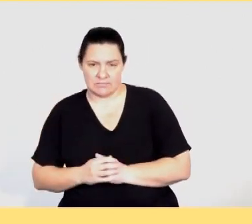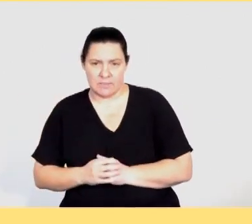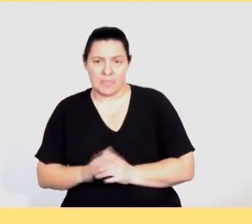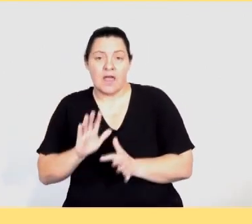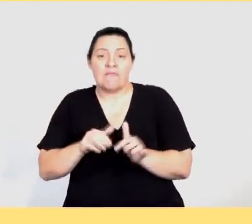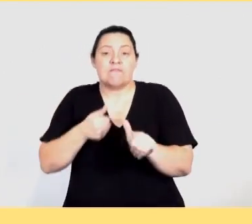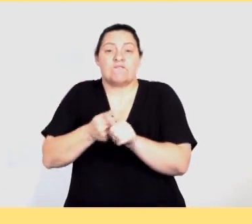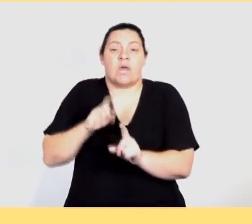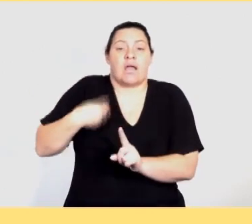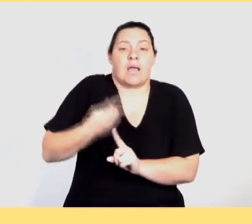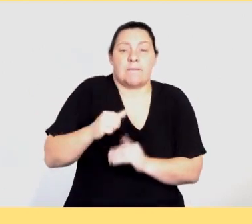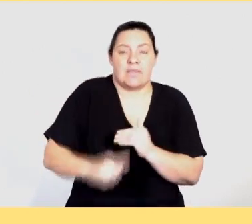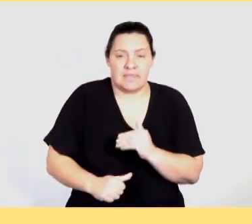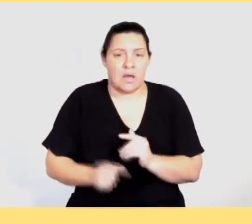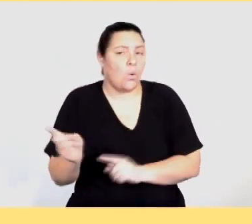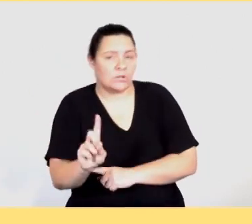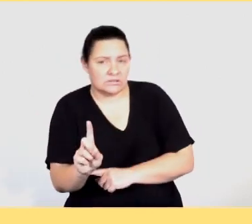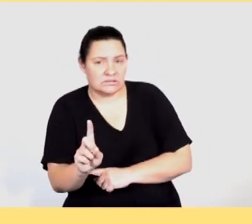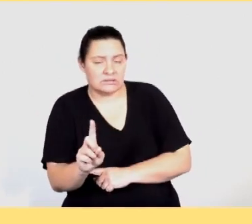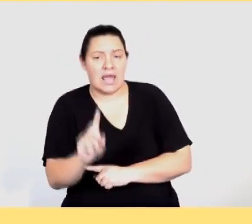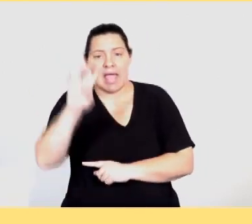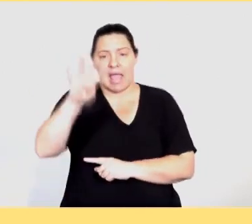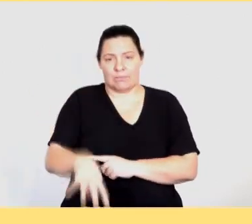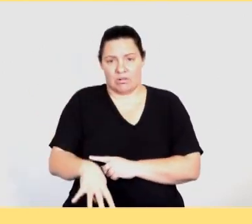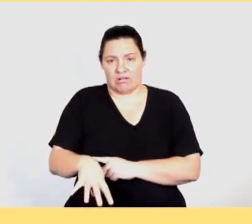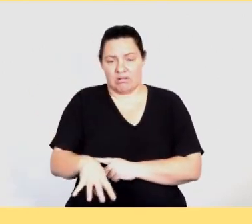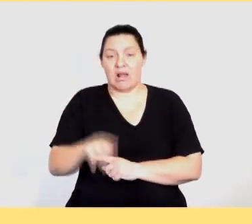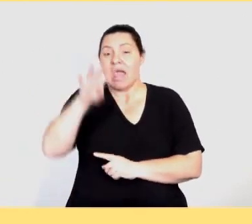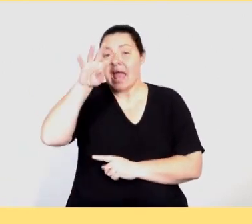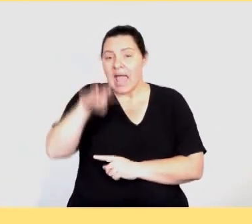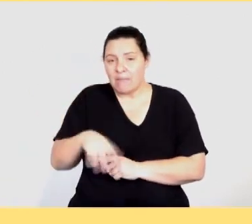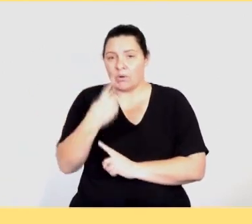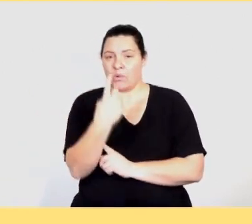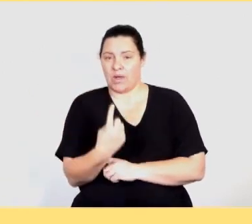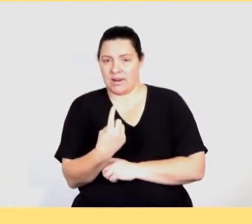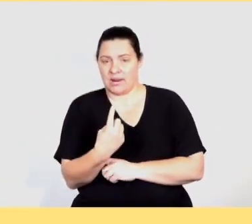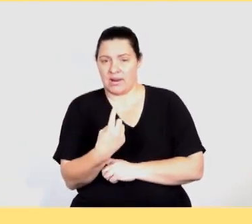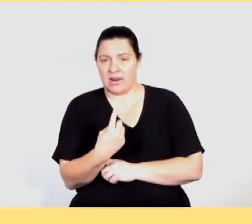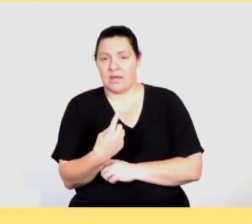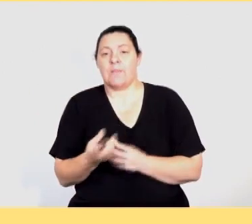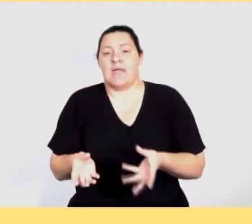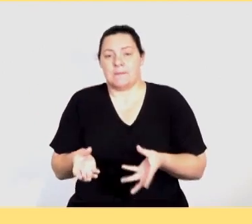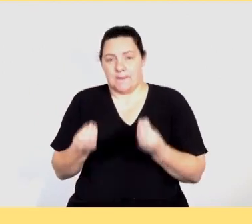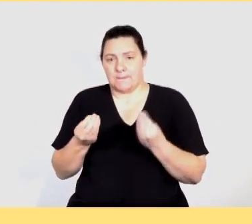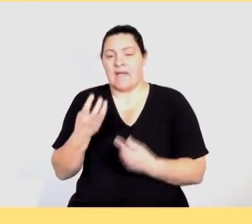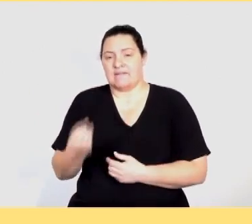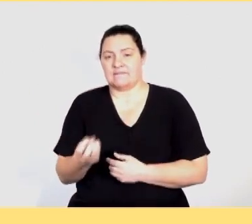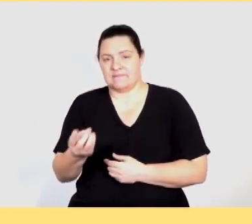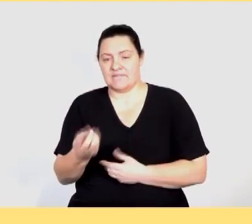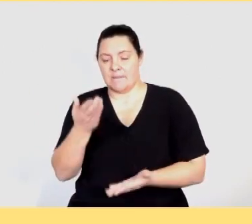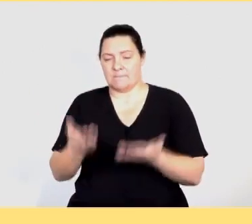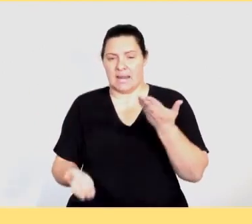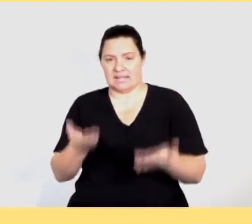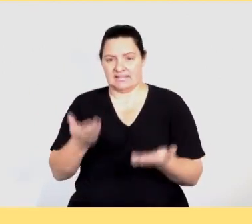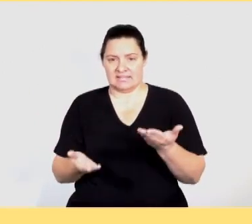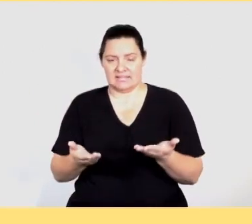94,200. And then the following month, which is going to be what now? April 1, I'm now going to have